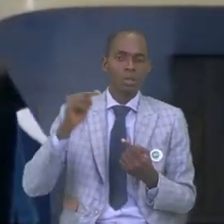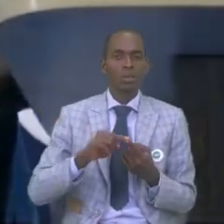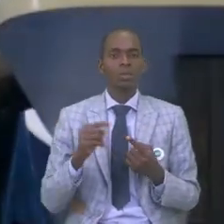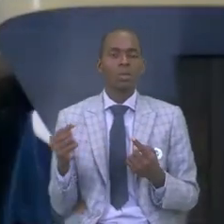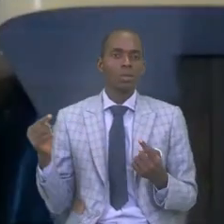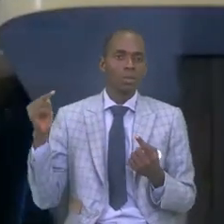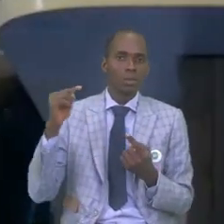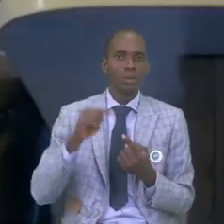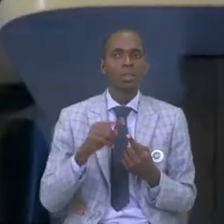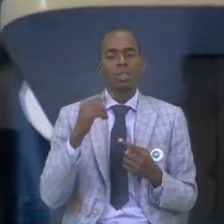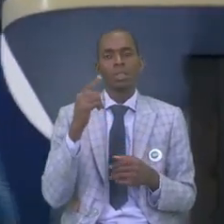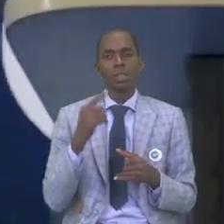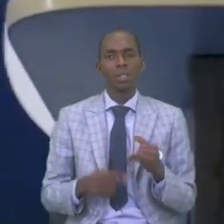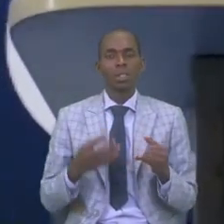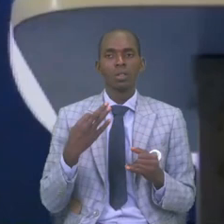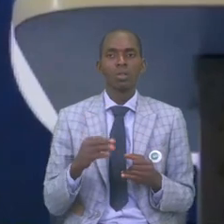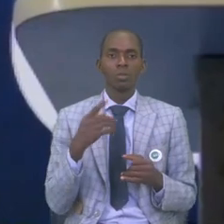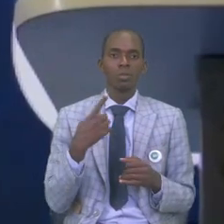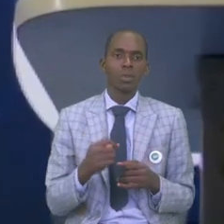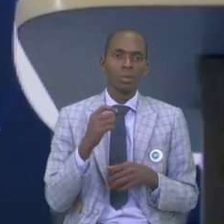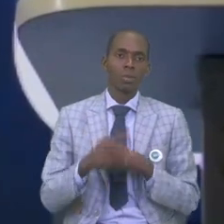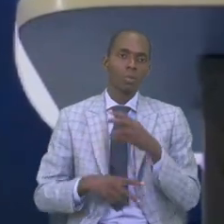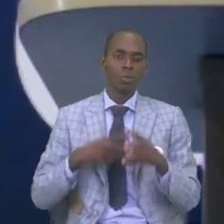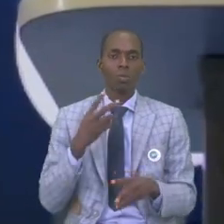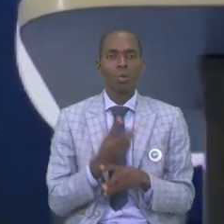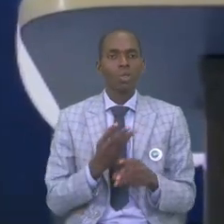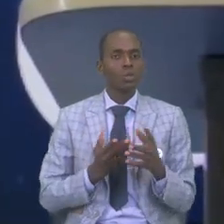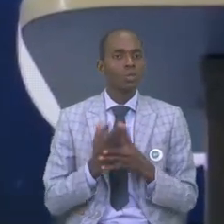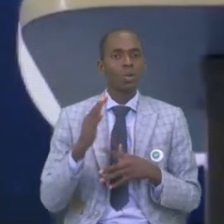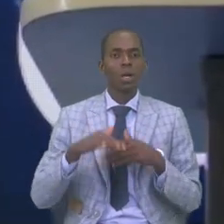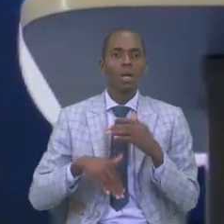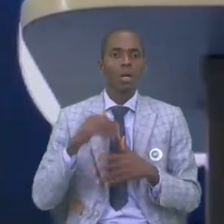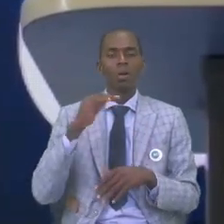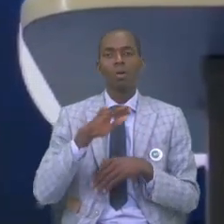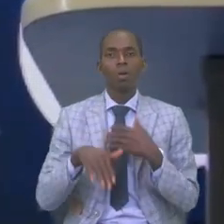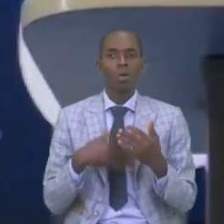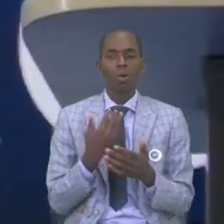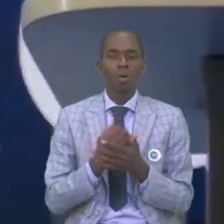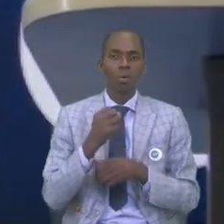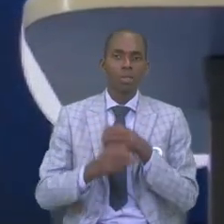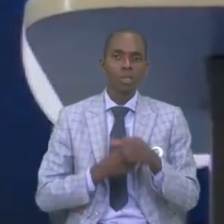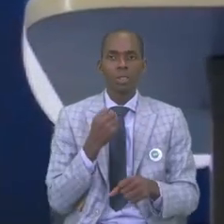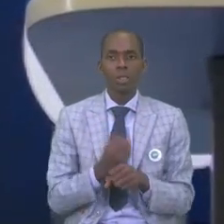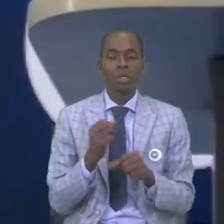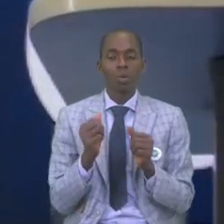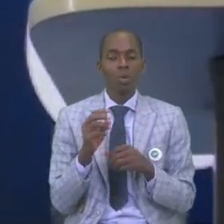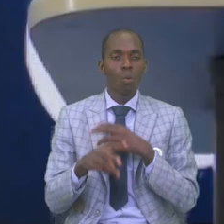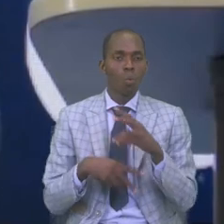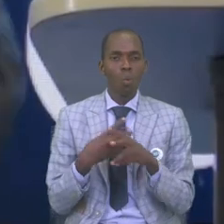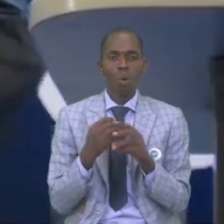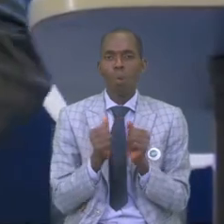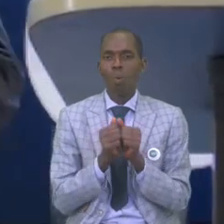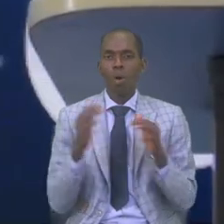until the end of the age, throughout all ages. He says, world